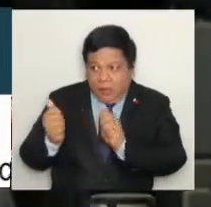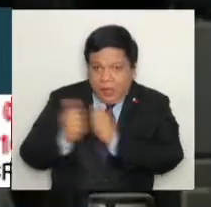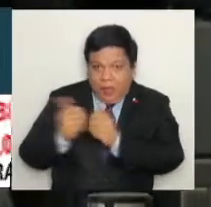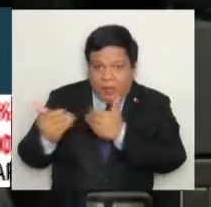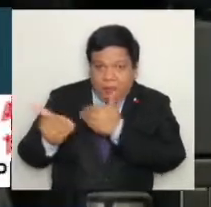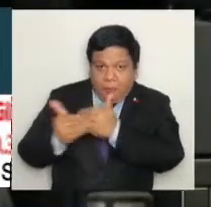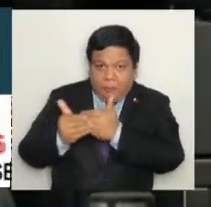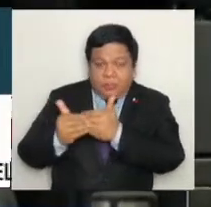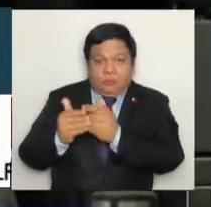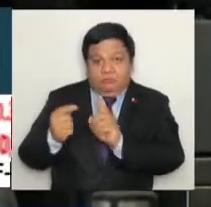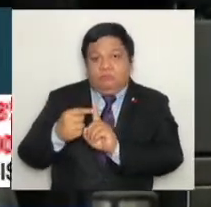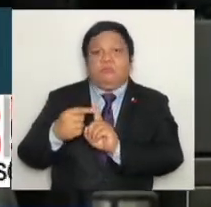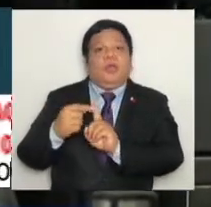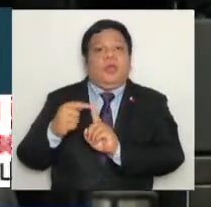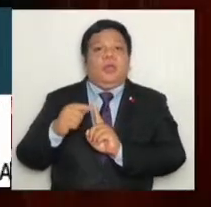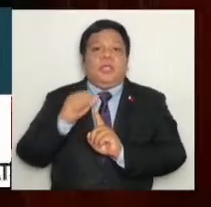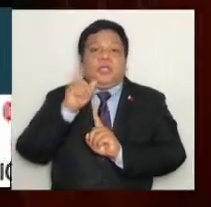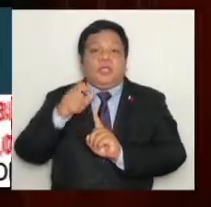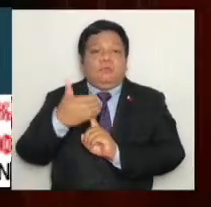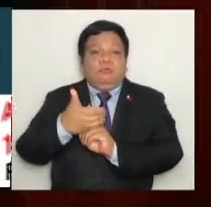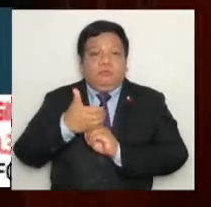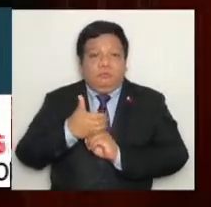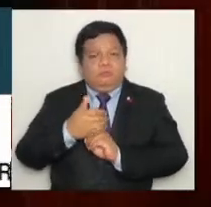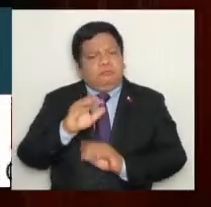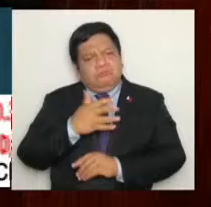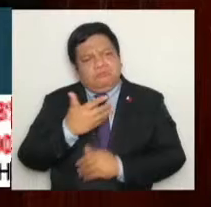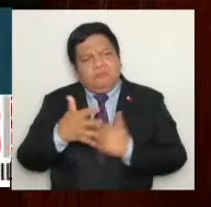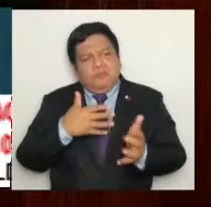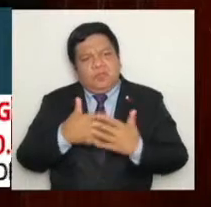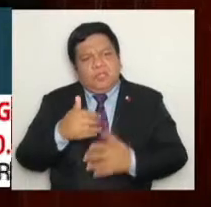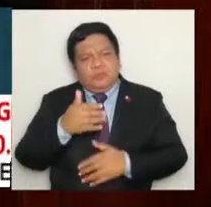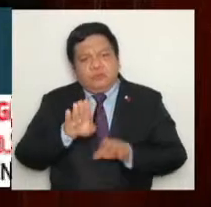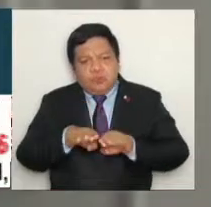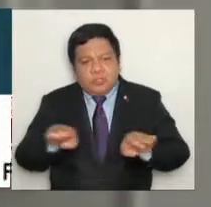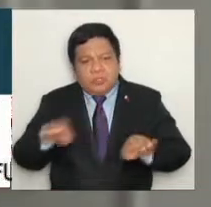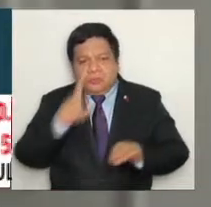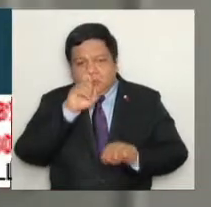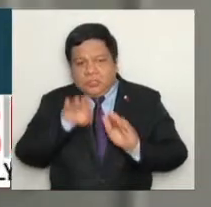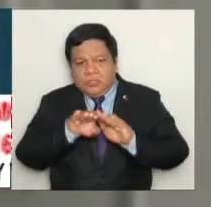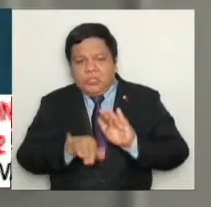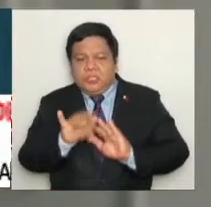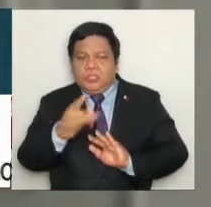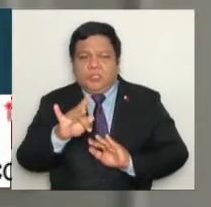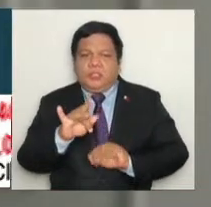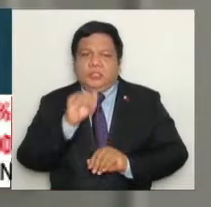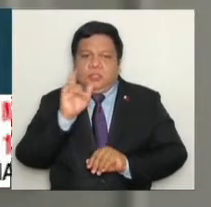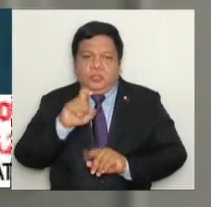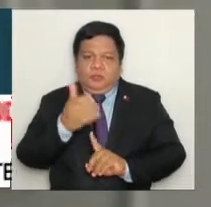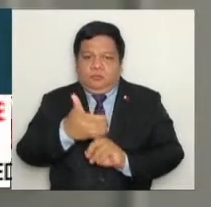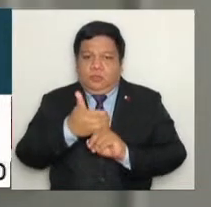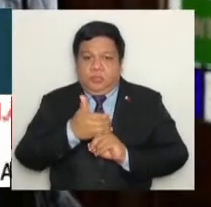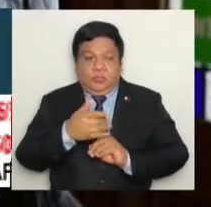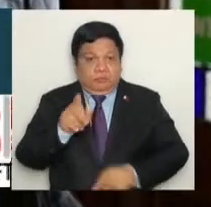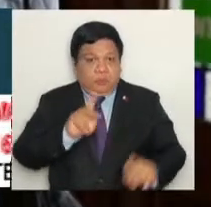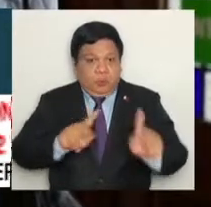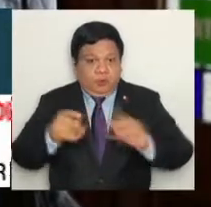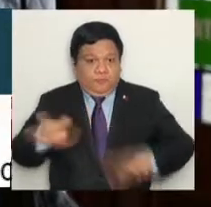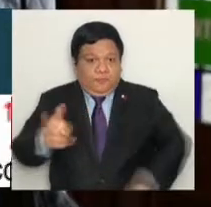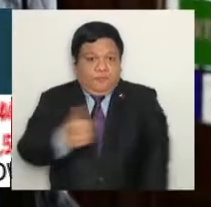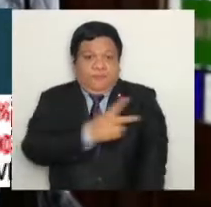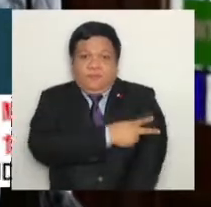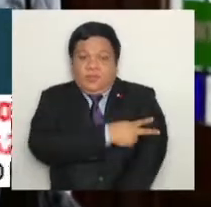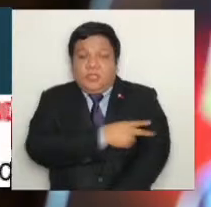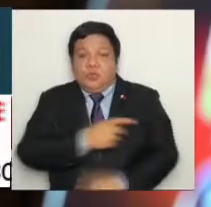policy would also apply to children or anyone under the age of 18. Fully vaccinated individuals will only need to